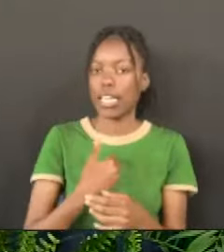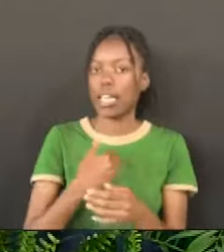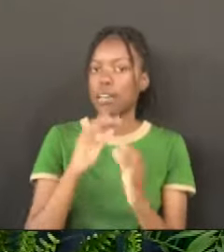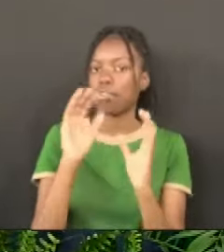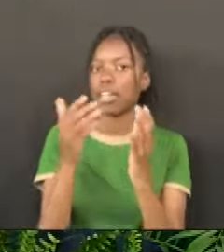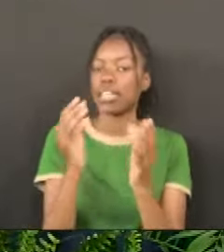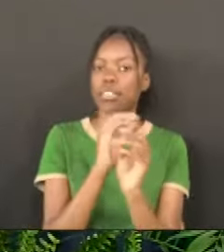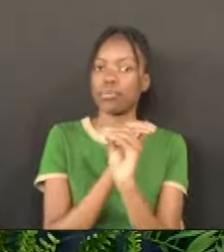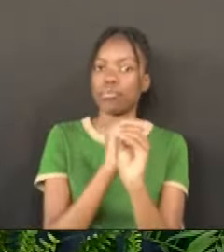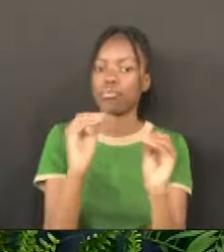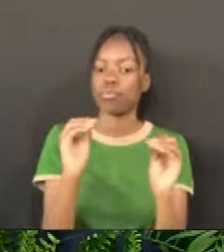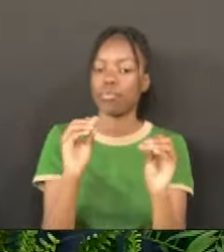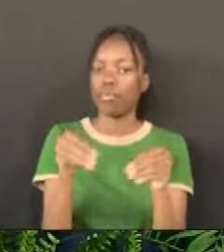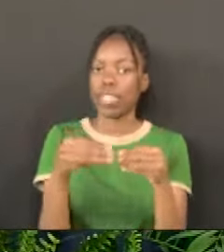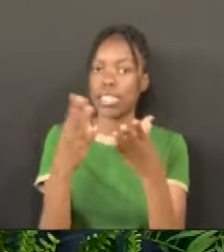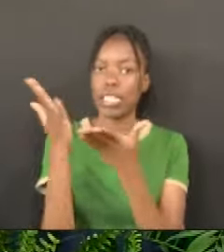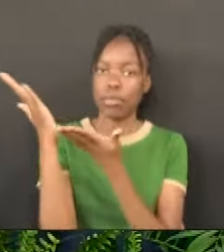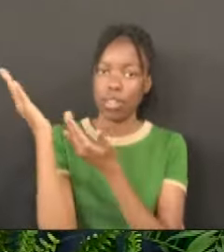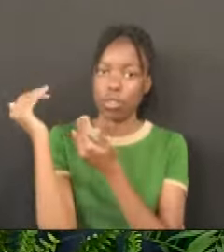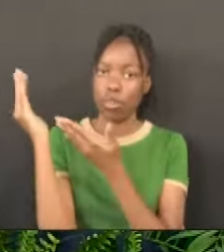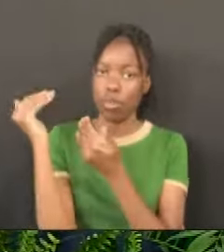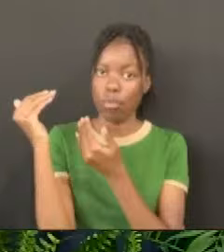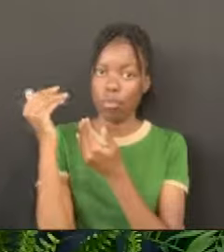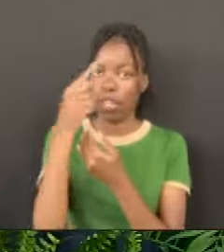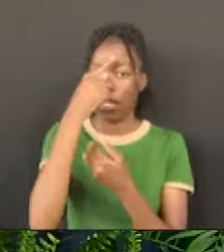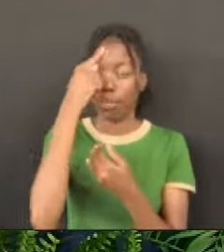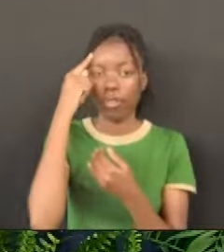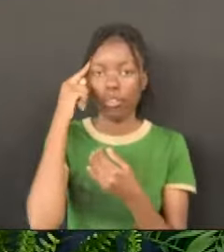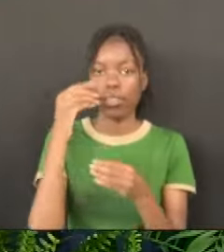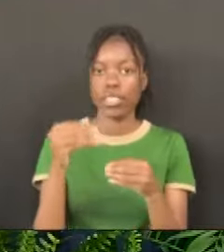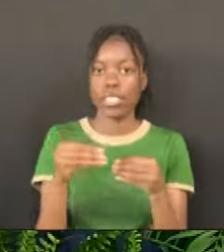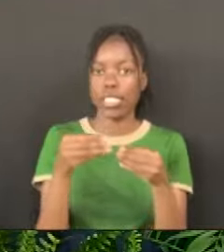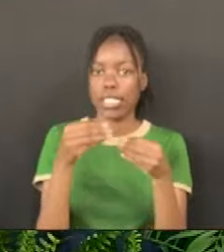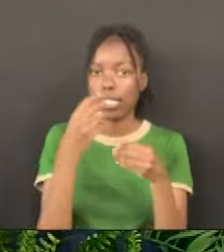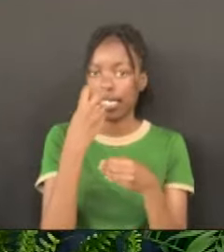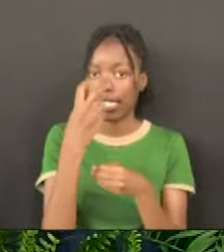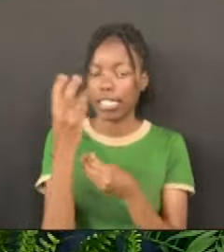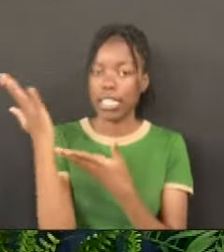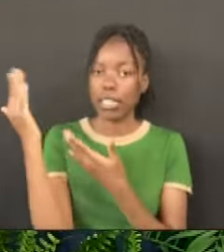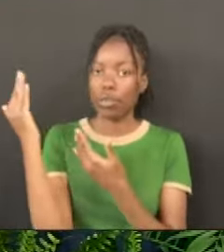is giving them hope because he's seeing hopelessness in them.